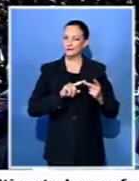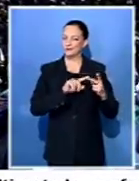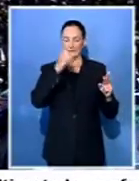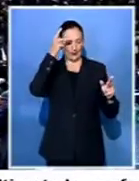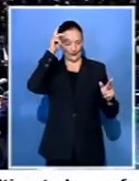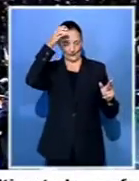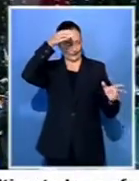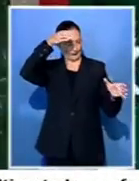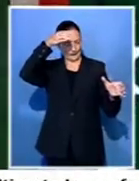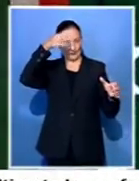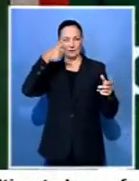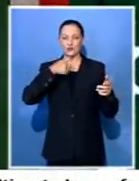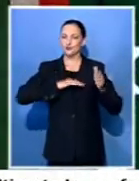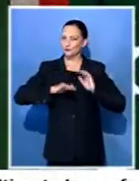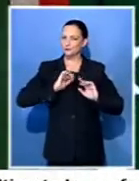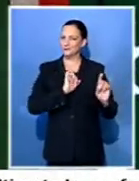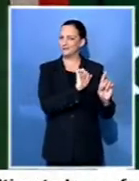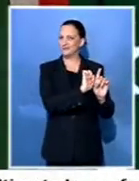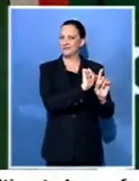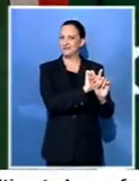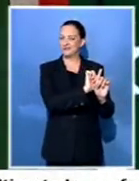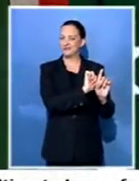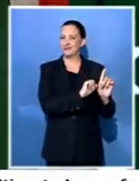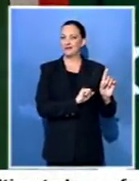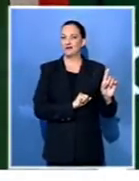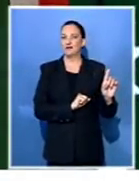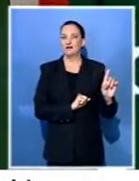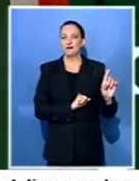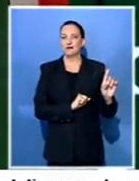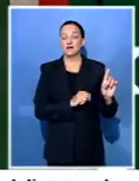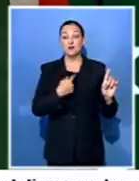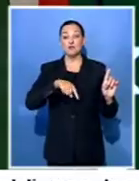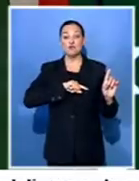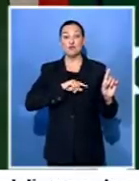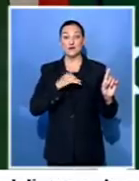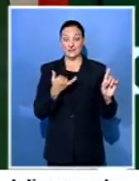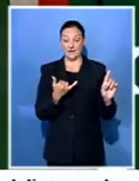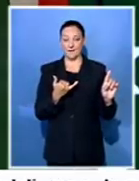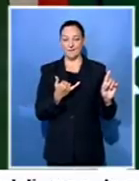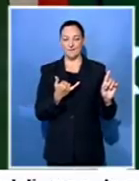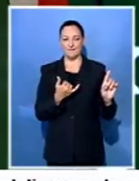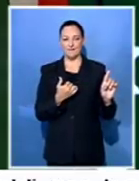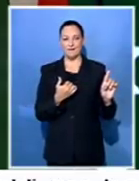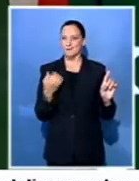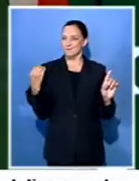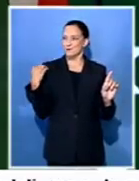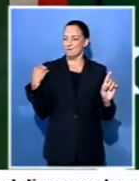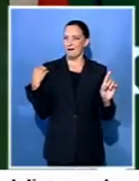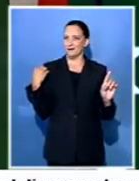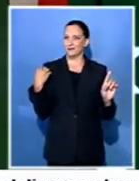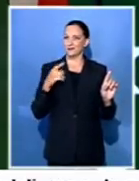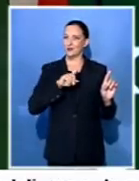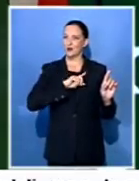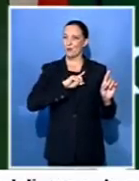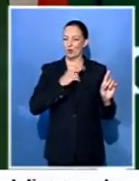and humility of Zola Skweyiya, we are reminded of the immeasurable